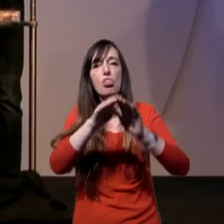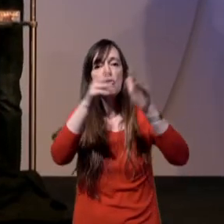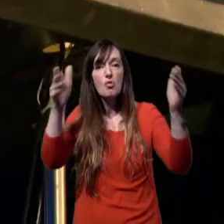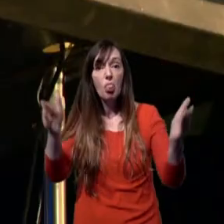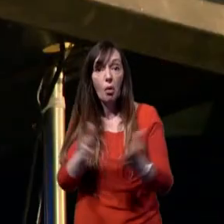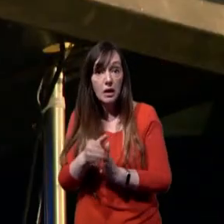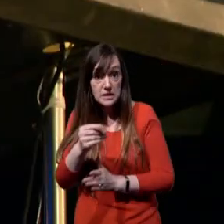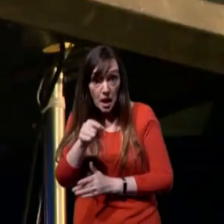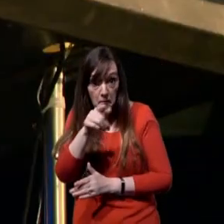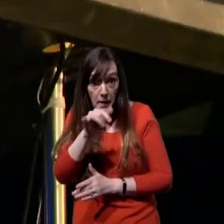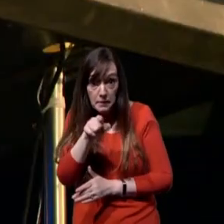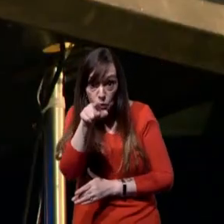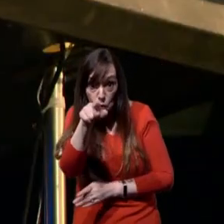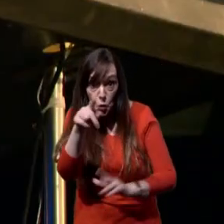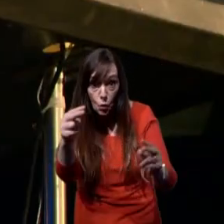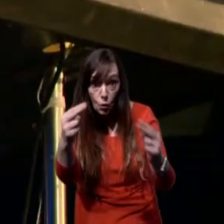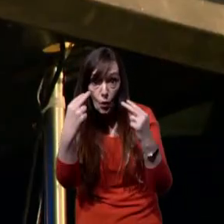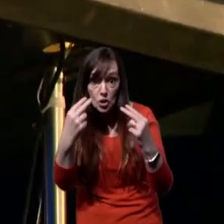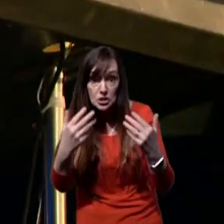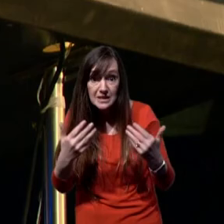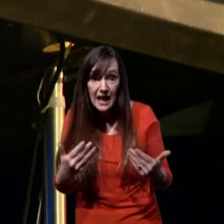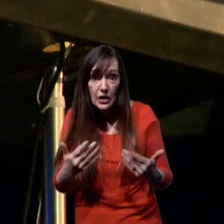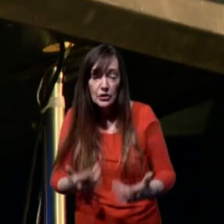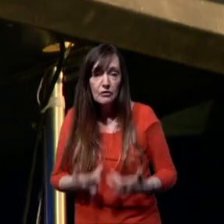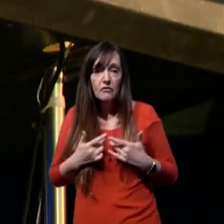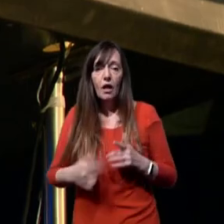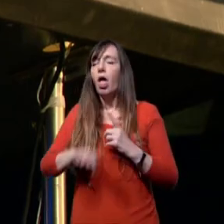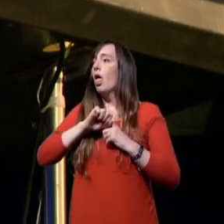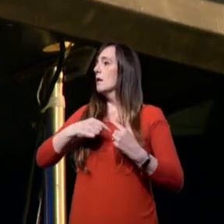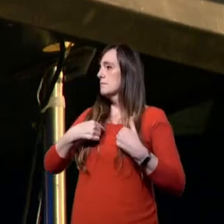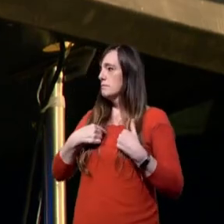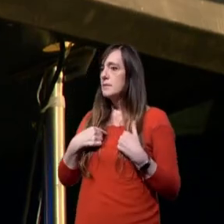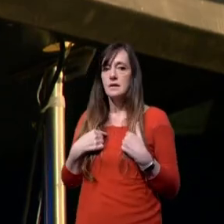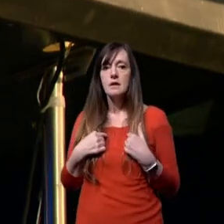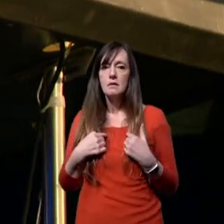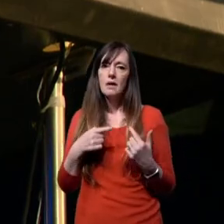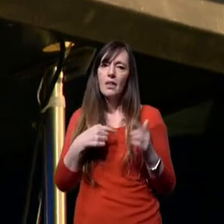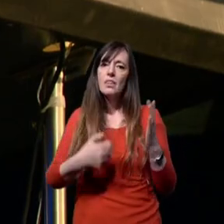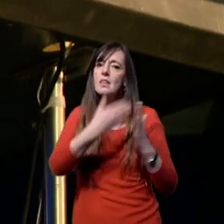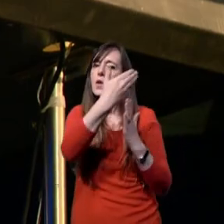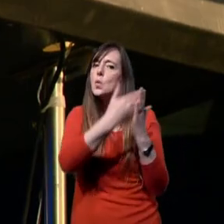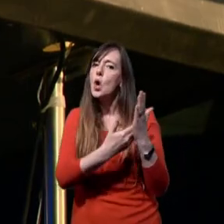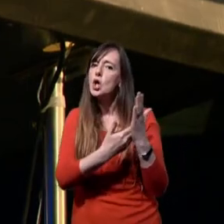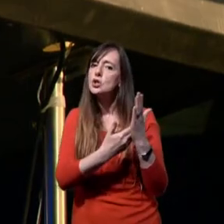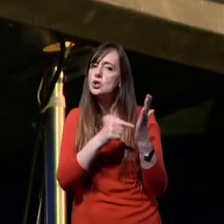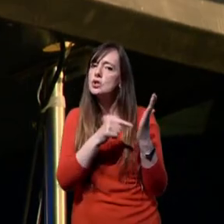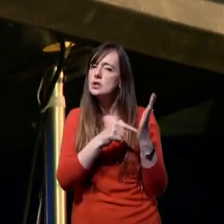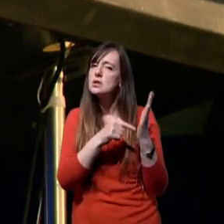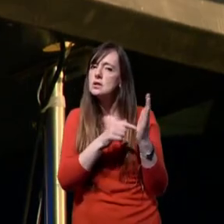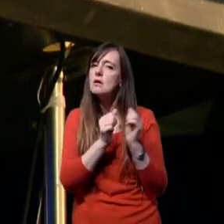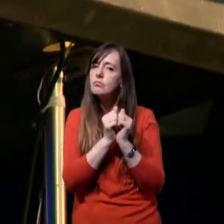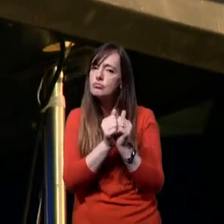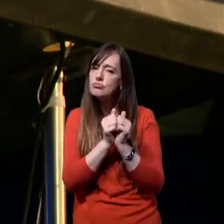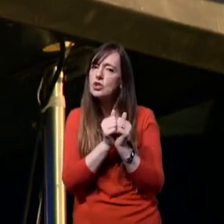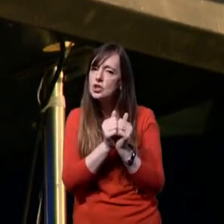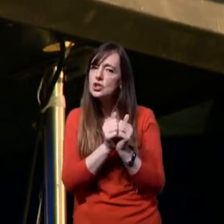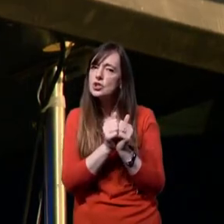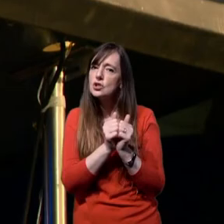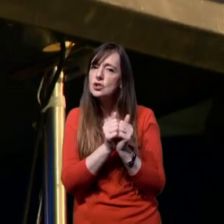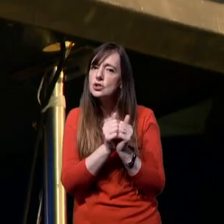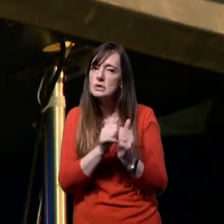right now, these words will be particularly relevant and precious. But even if we don't